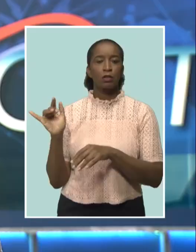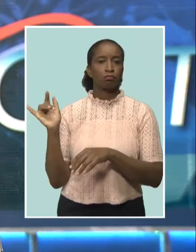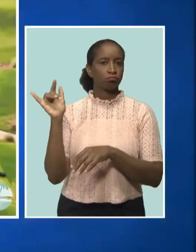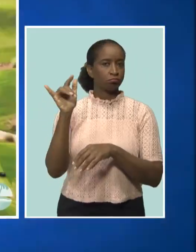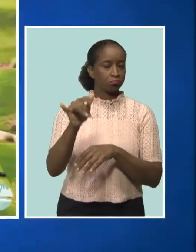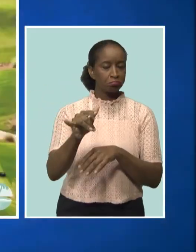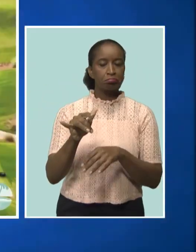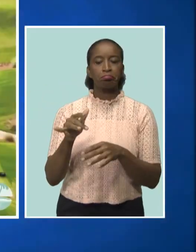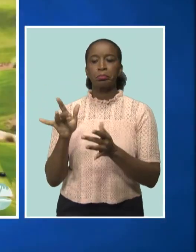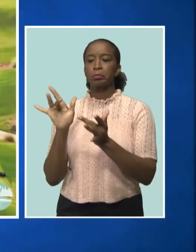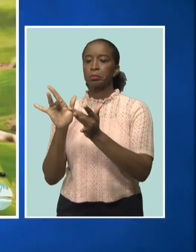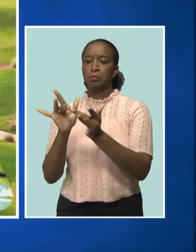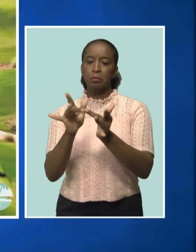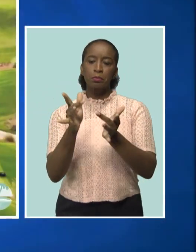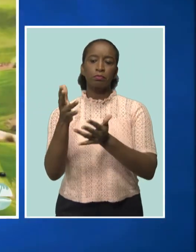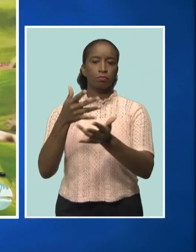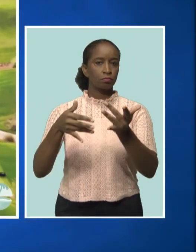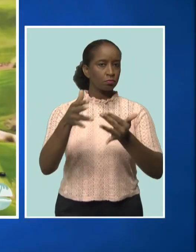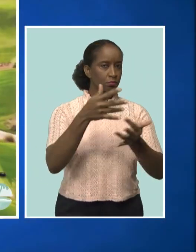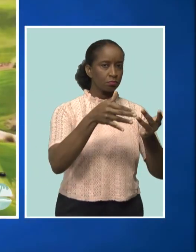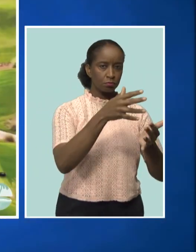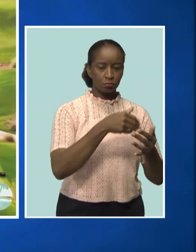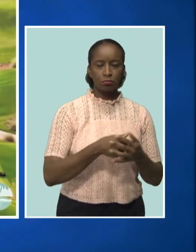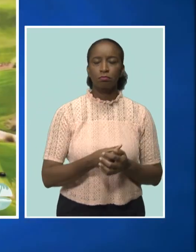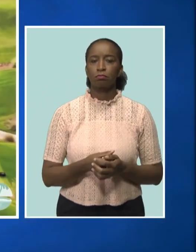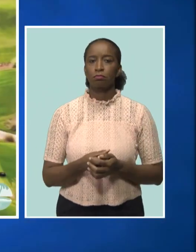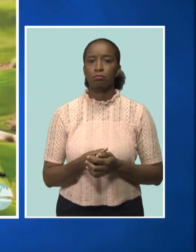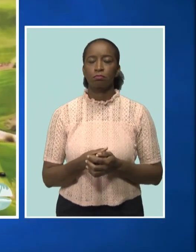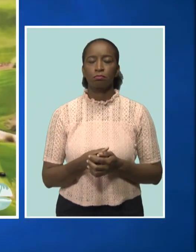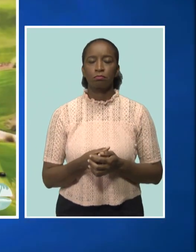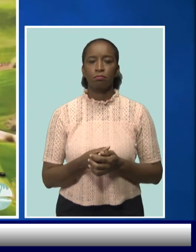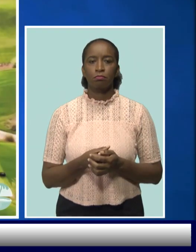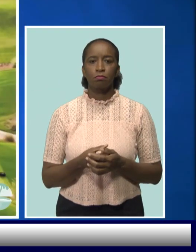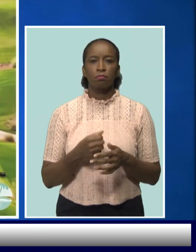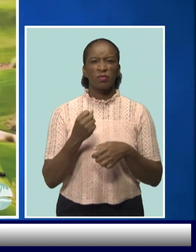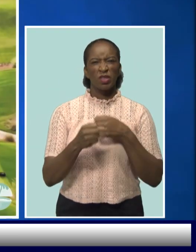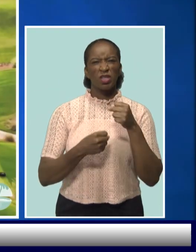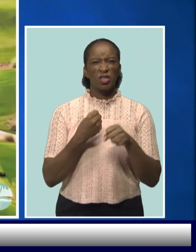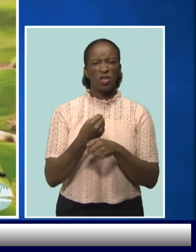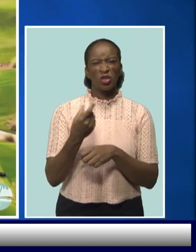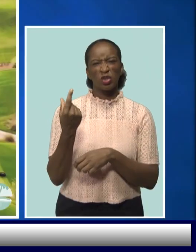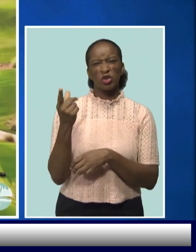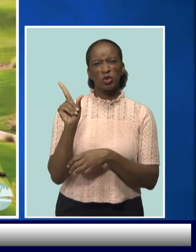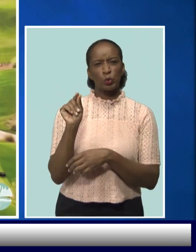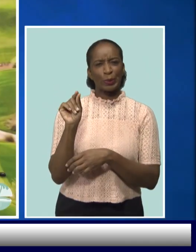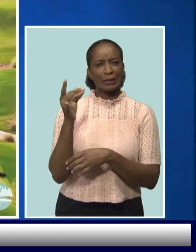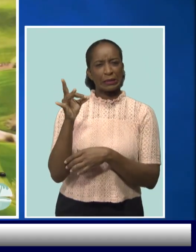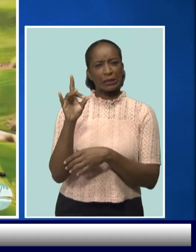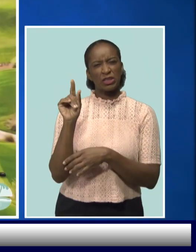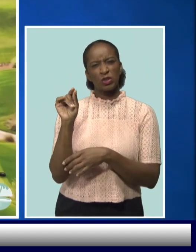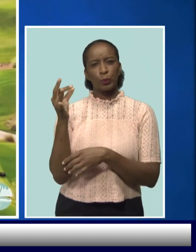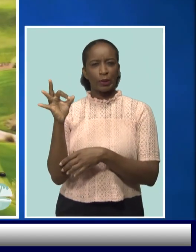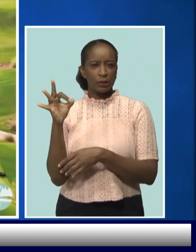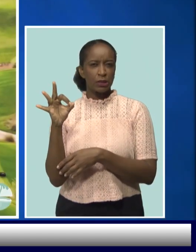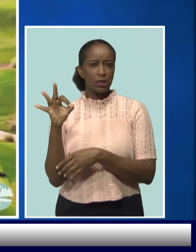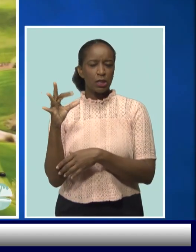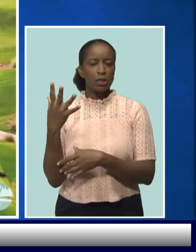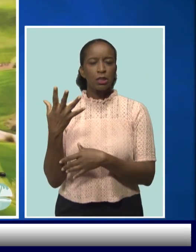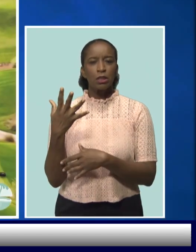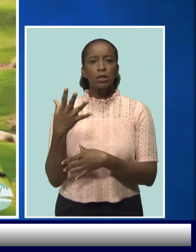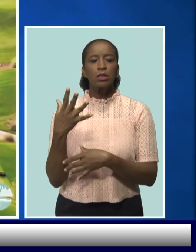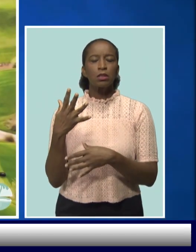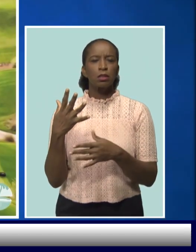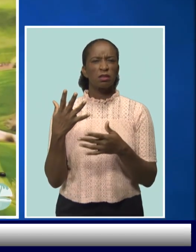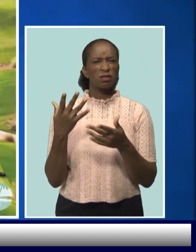From around 2018, 2019, Barbados really took on board this avenue in terms of our growth and